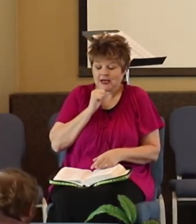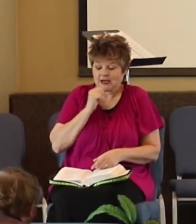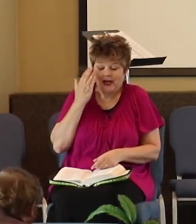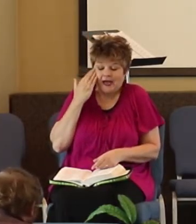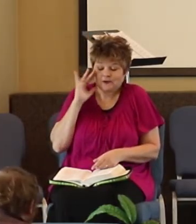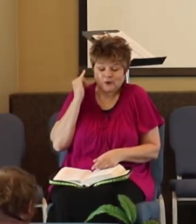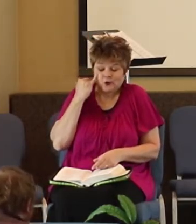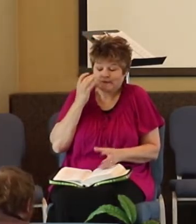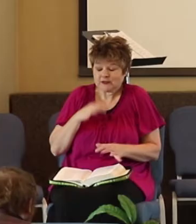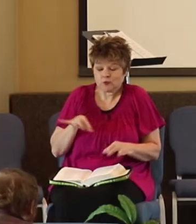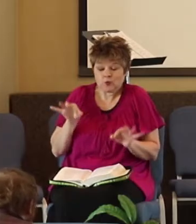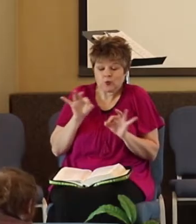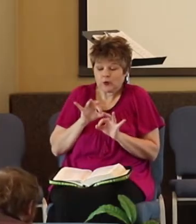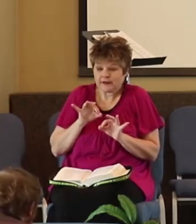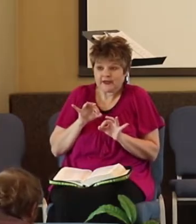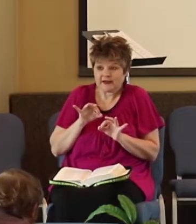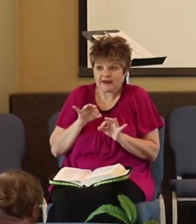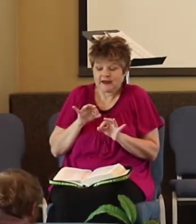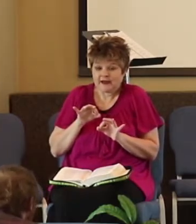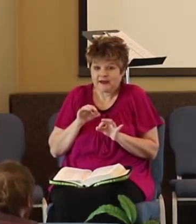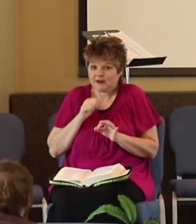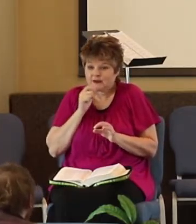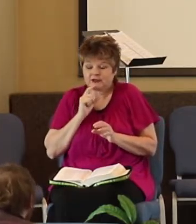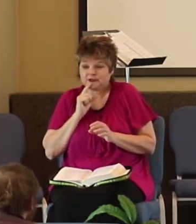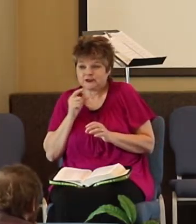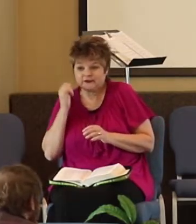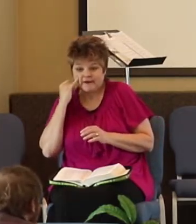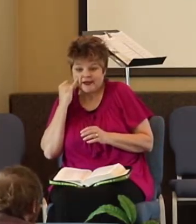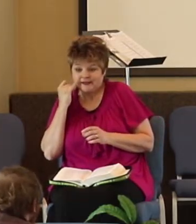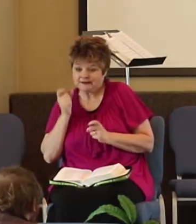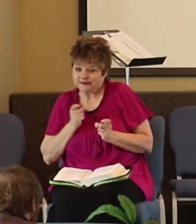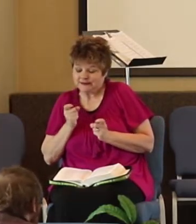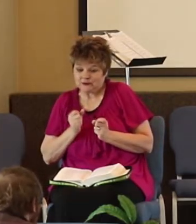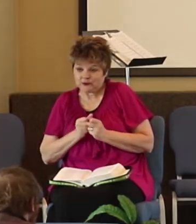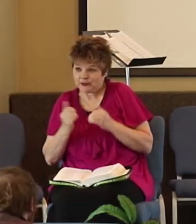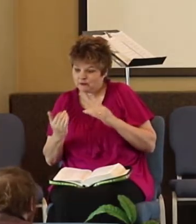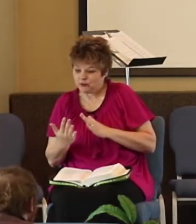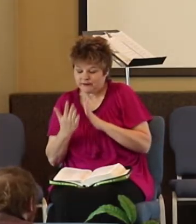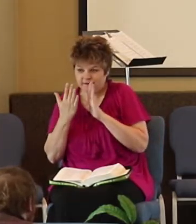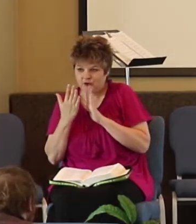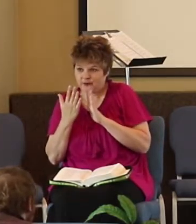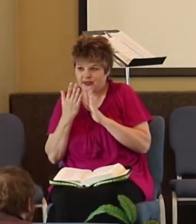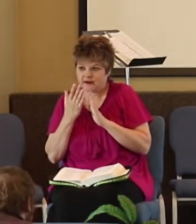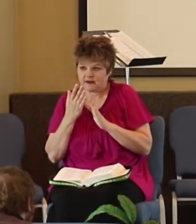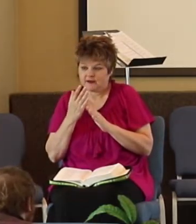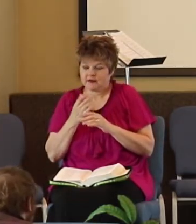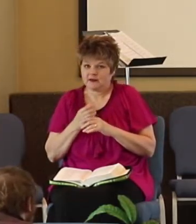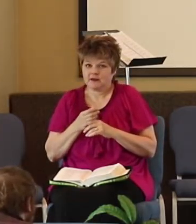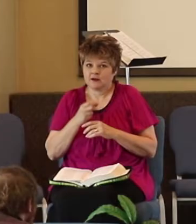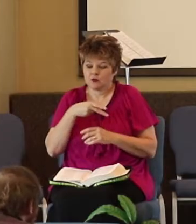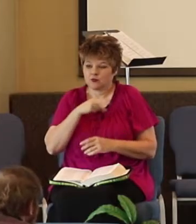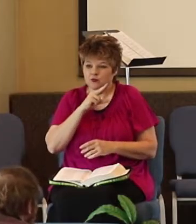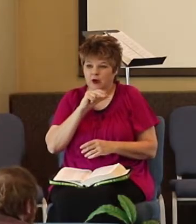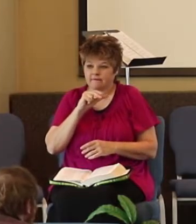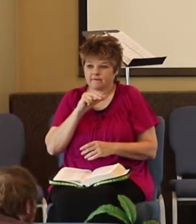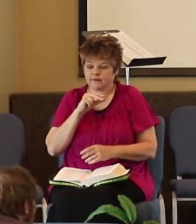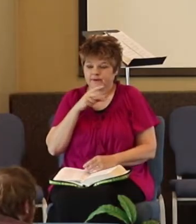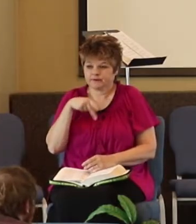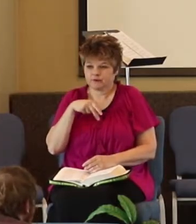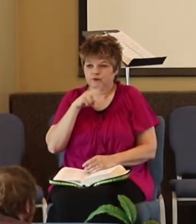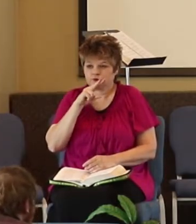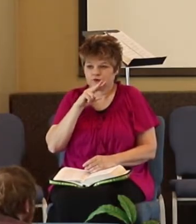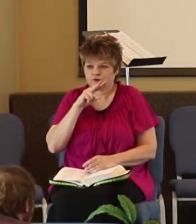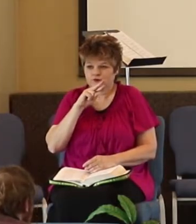I'm not sure I can handle what you put before me. Proverbs 9:10 says this, the fear of the